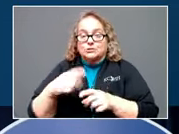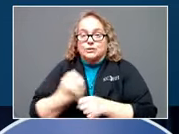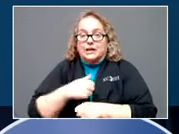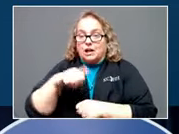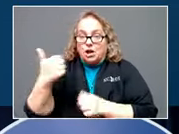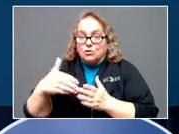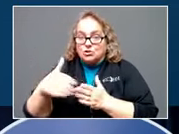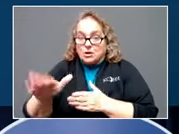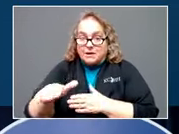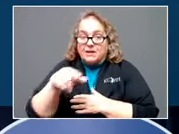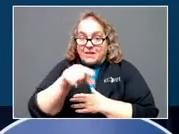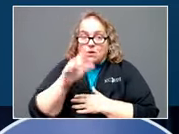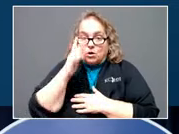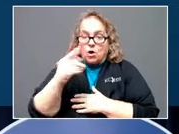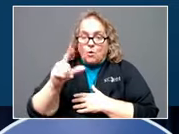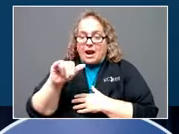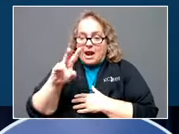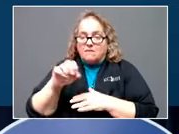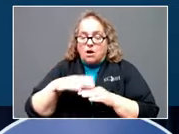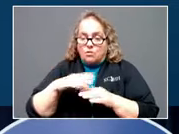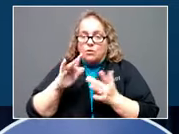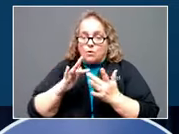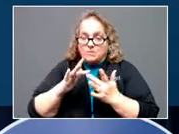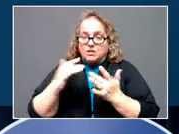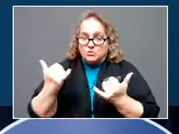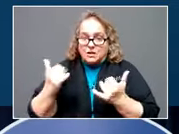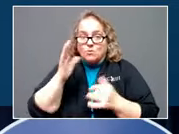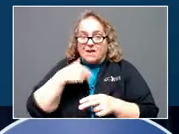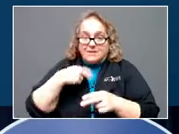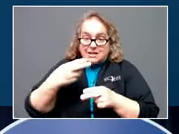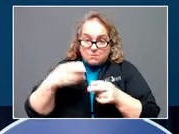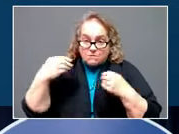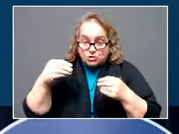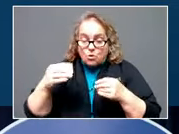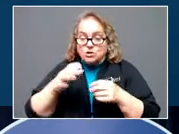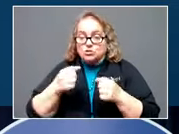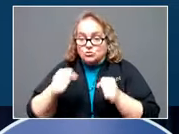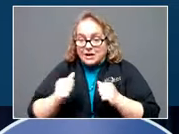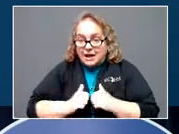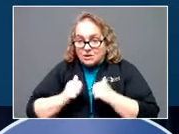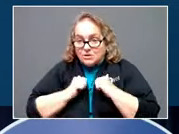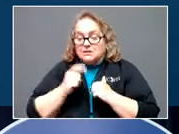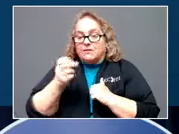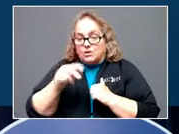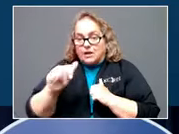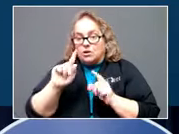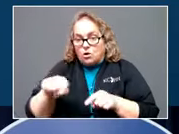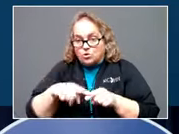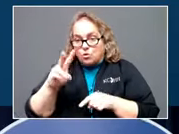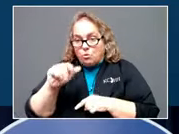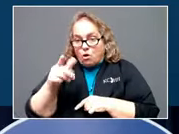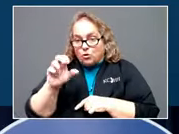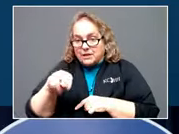on the website today by 5 o'clock today. It'll have the name of the store, its street address, and then you can go to the Walgreens website if you want more